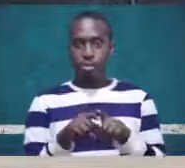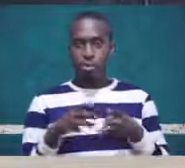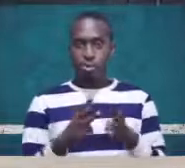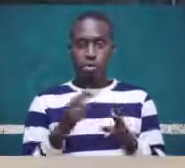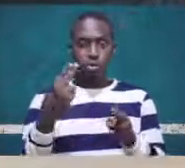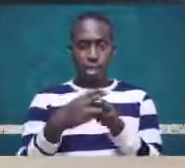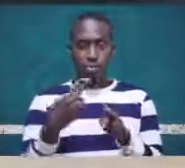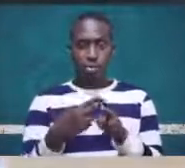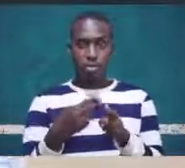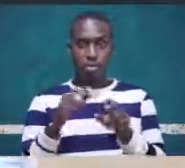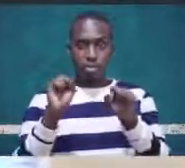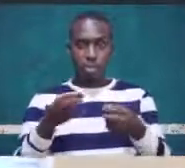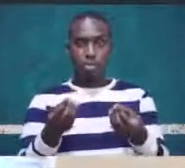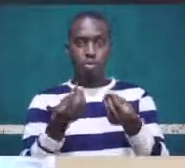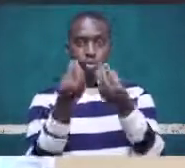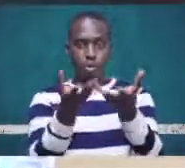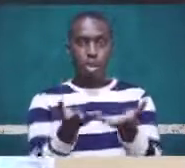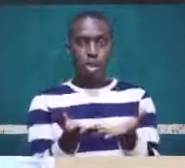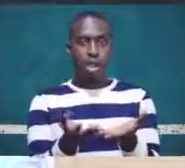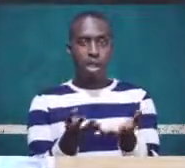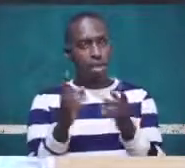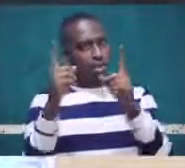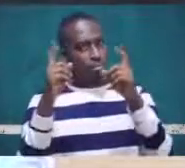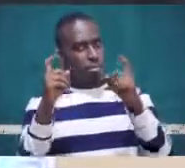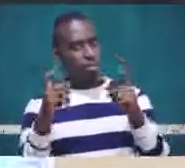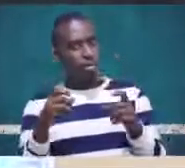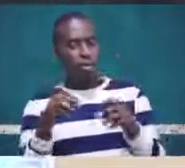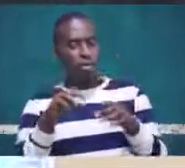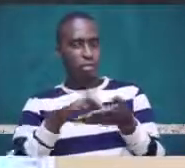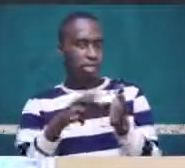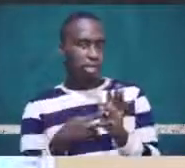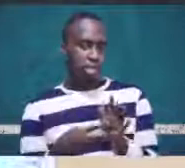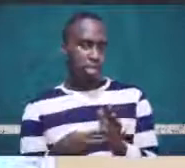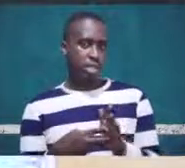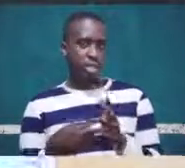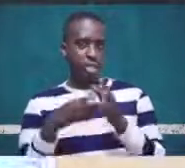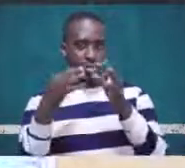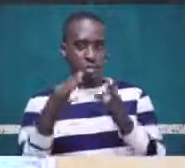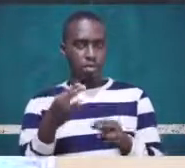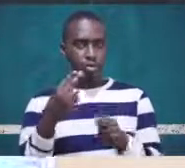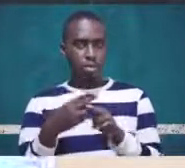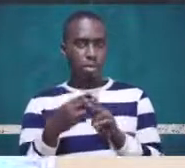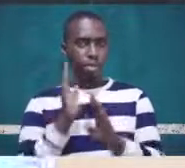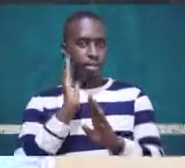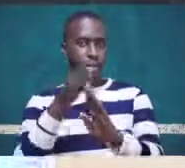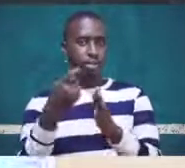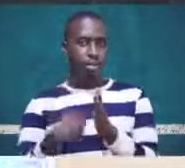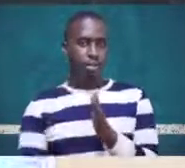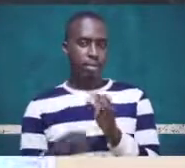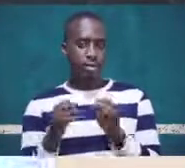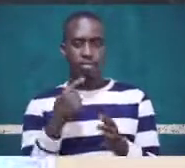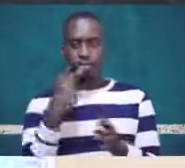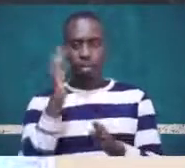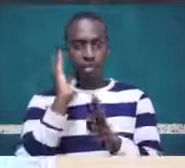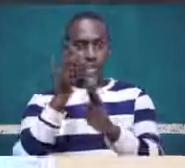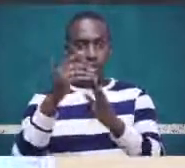it's named can bring you the picture of the meaning of what we call direct tax. When we say